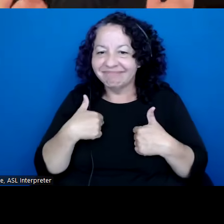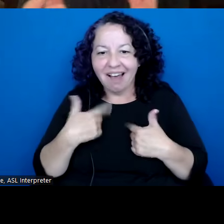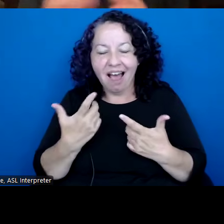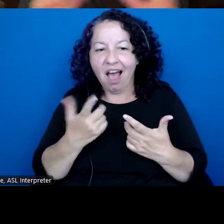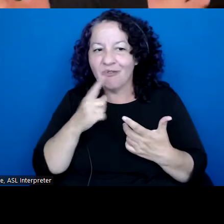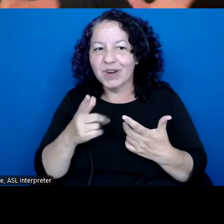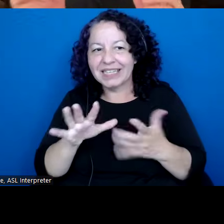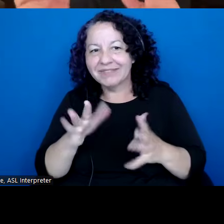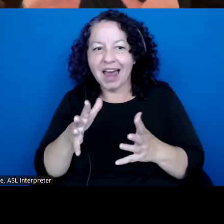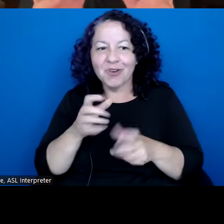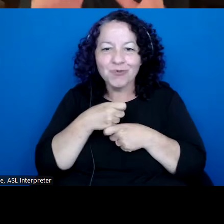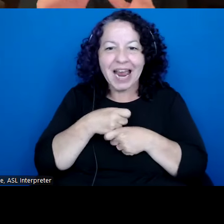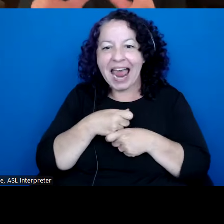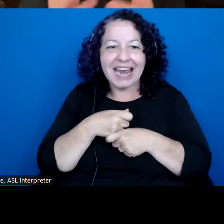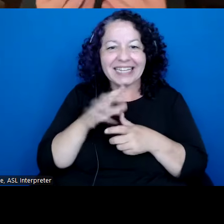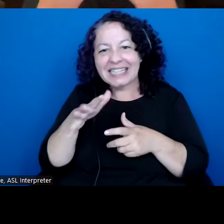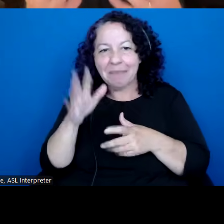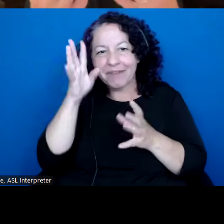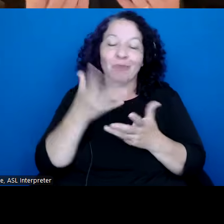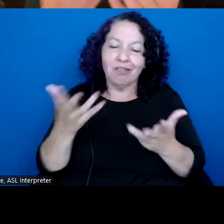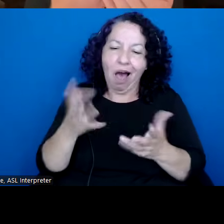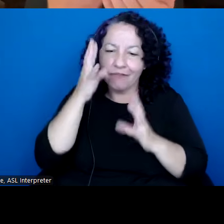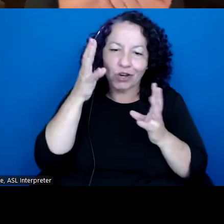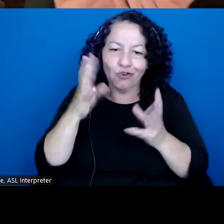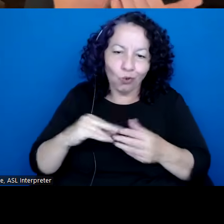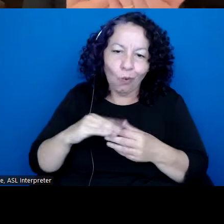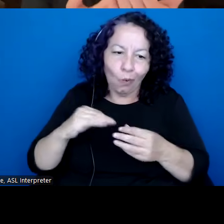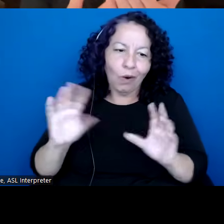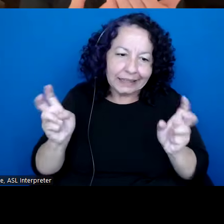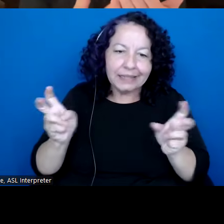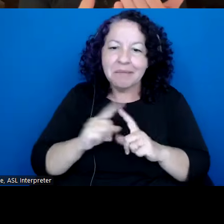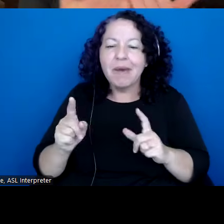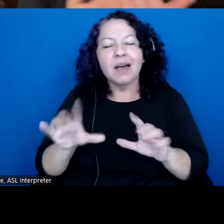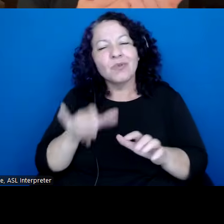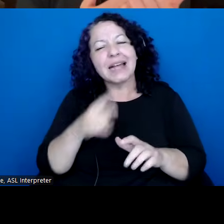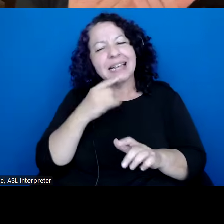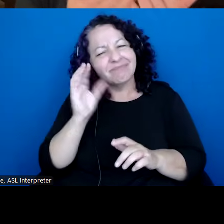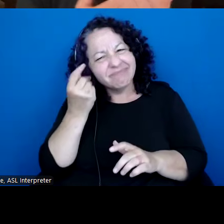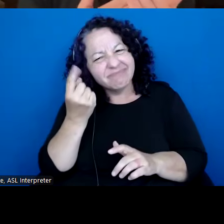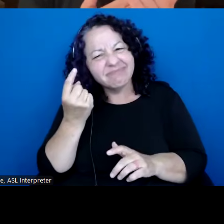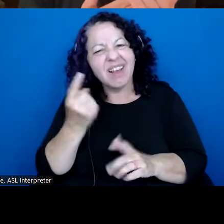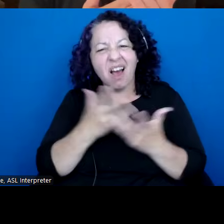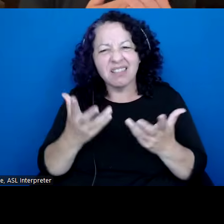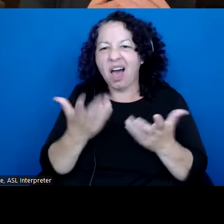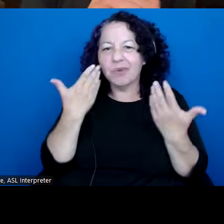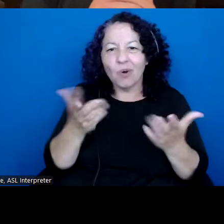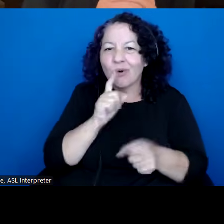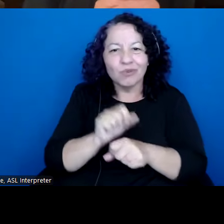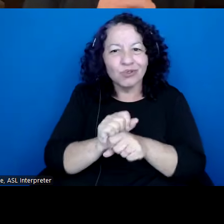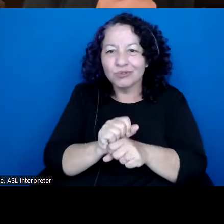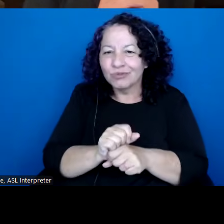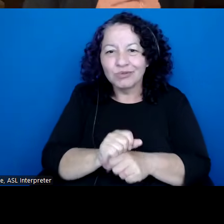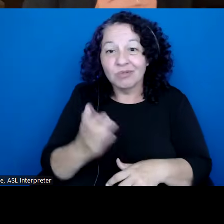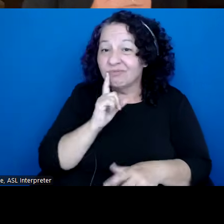semi-fictional, quite a lot of it is fictional narrative, and I do that, and then I start saying, well, actually, there's a lot about this that we don't actually know for certain. We don't